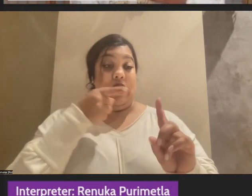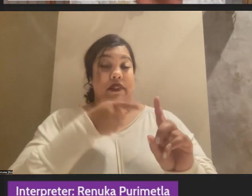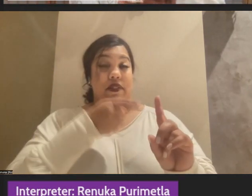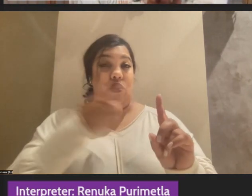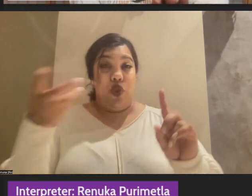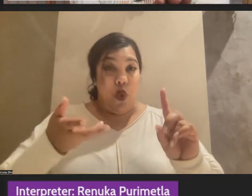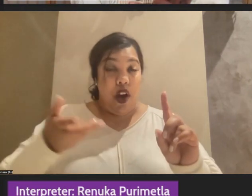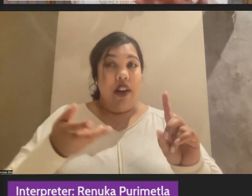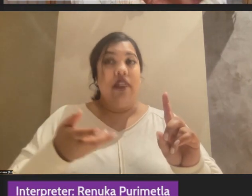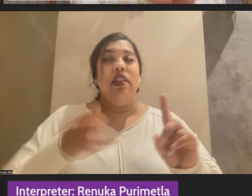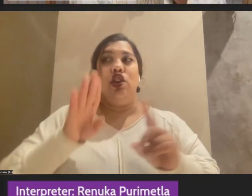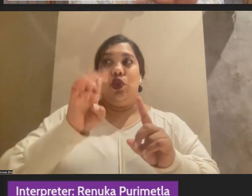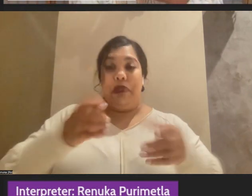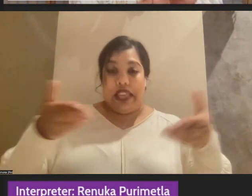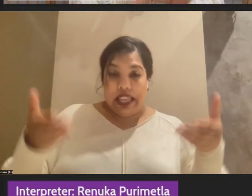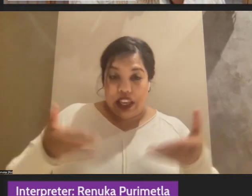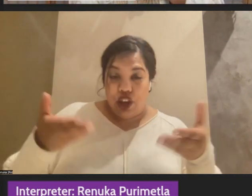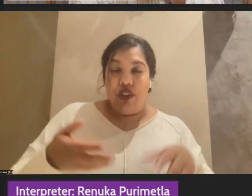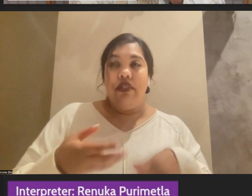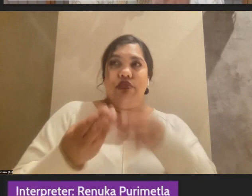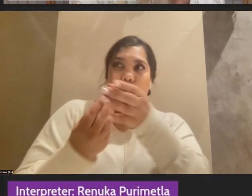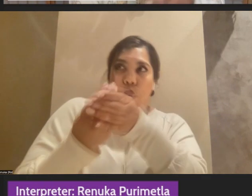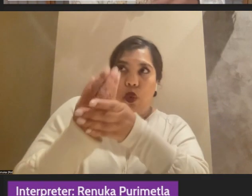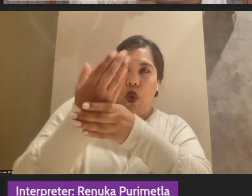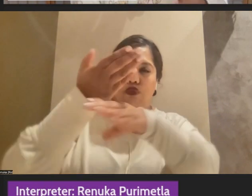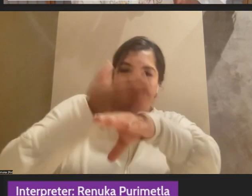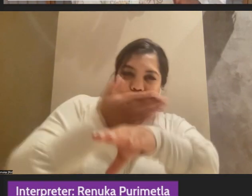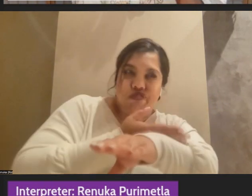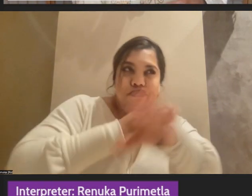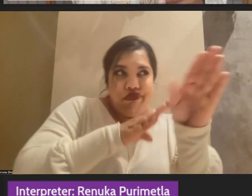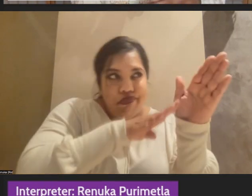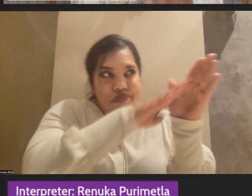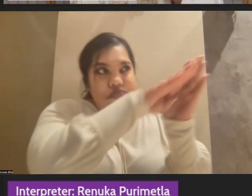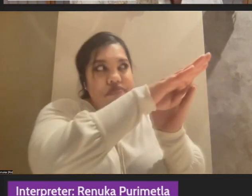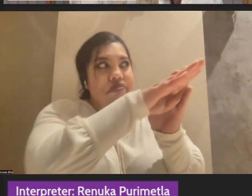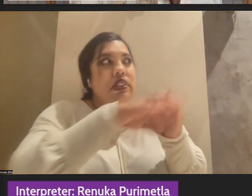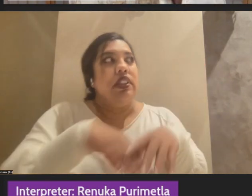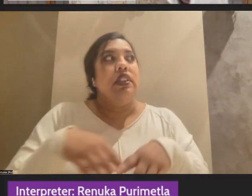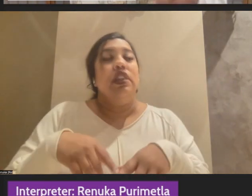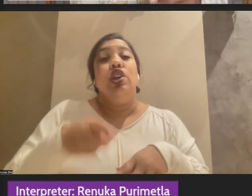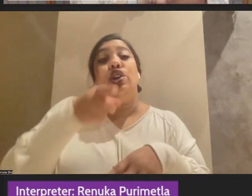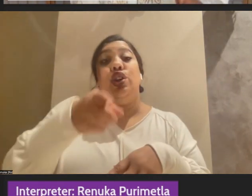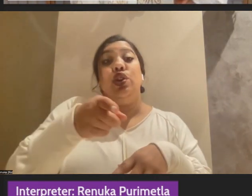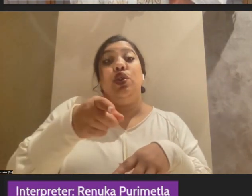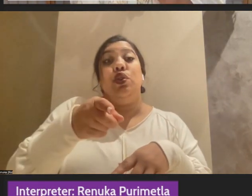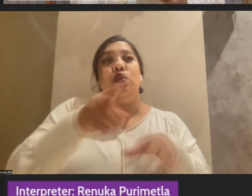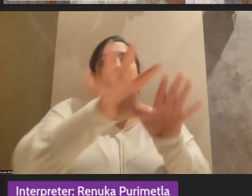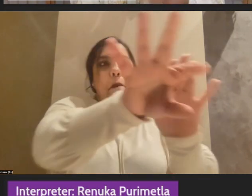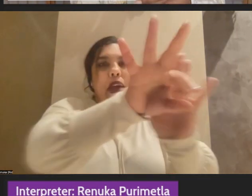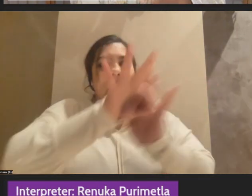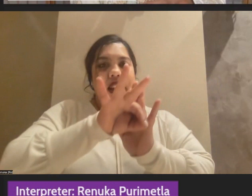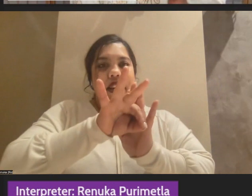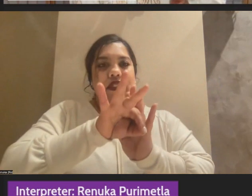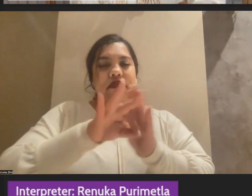something you have chosen, not something that you are predestined, that you were created for